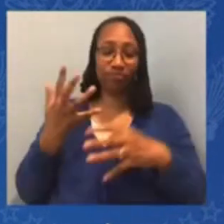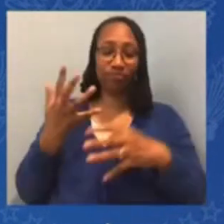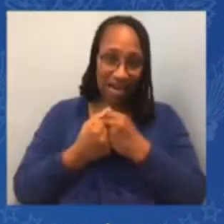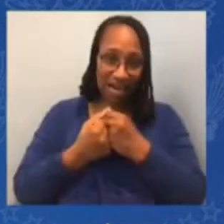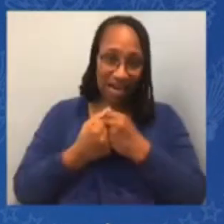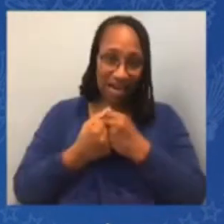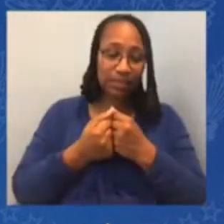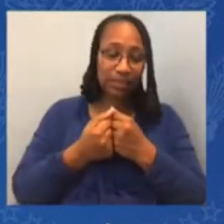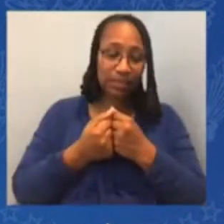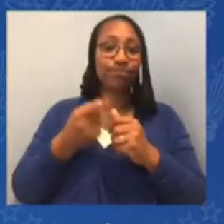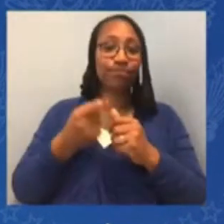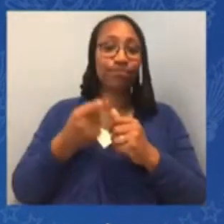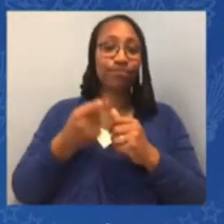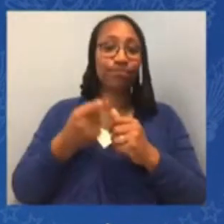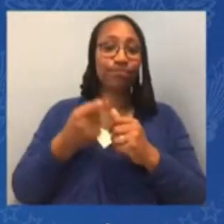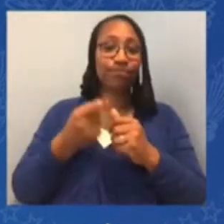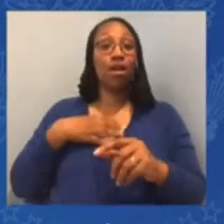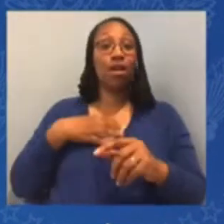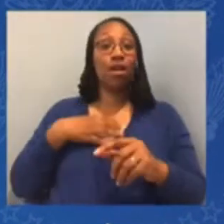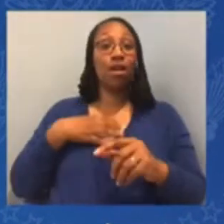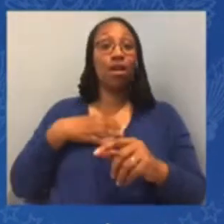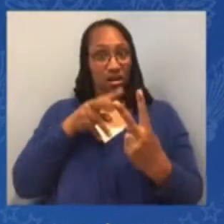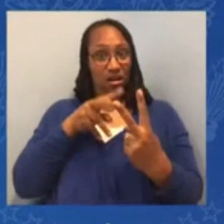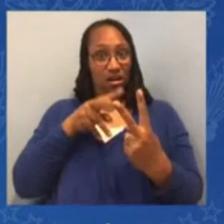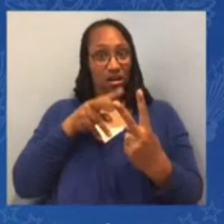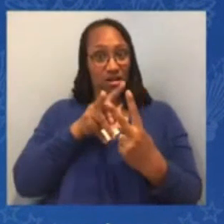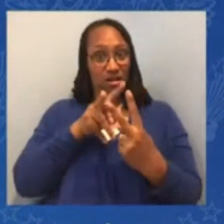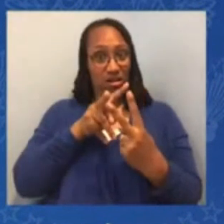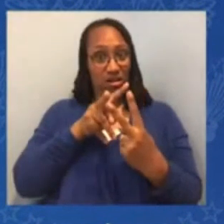when my son Bo, who was the attorney general